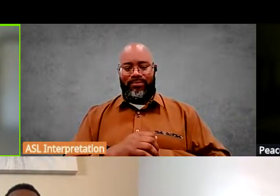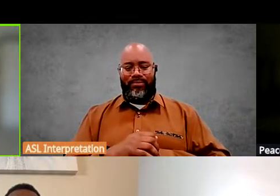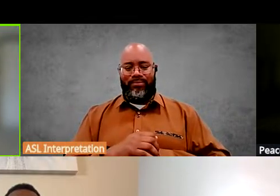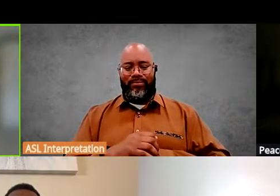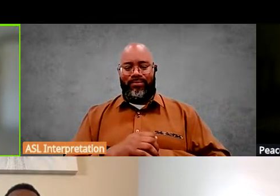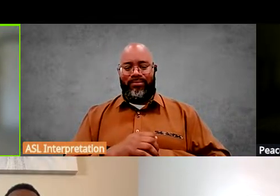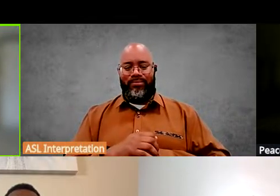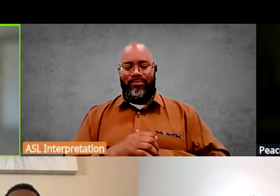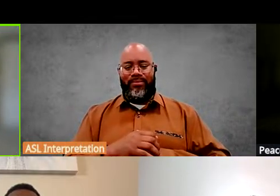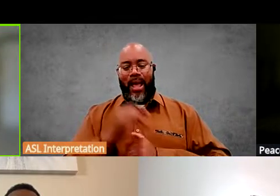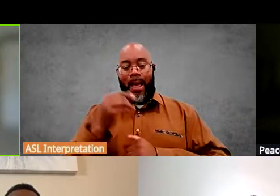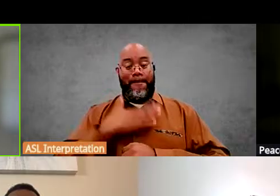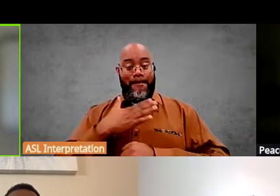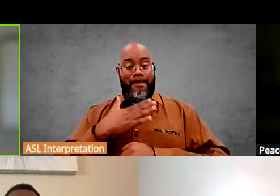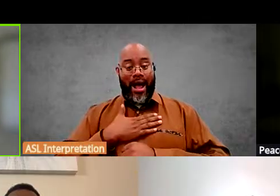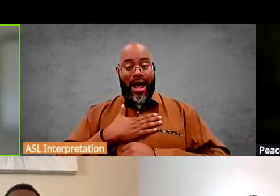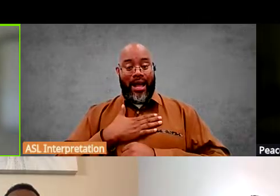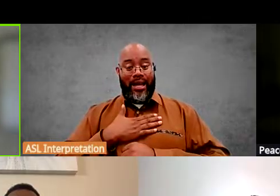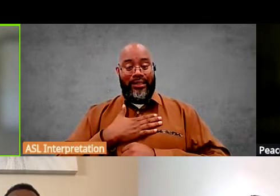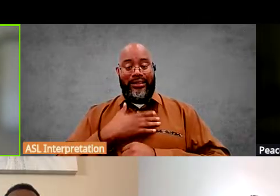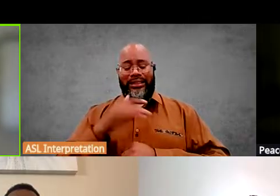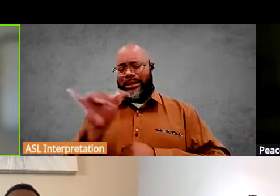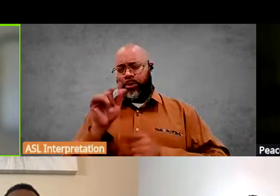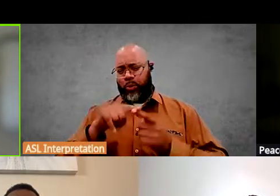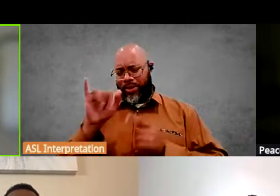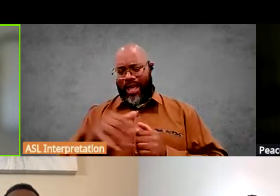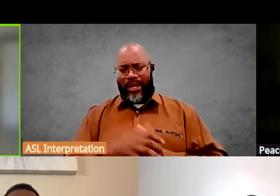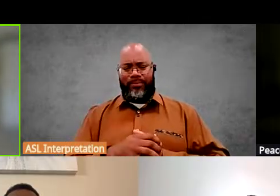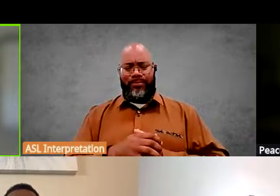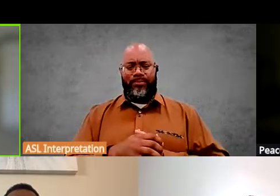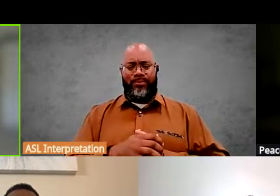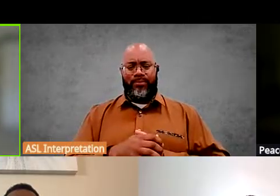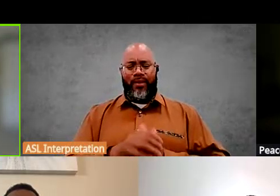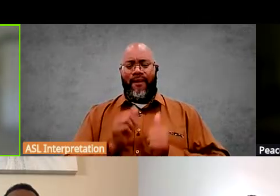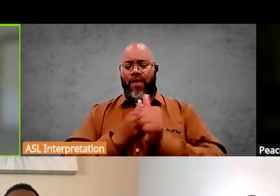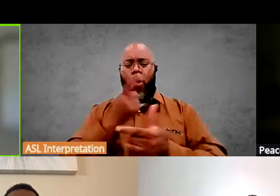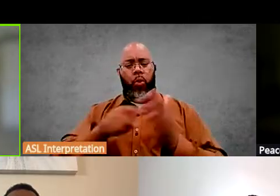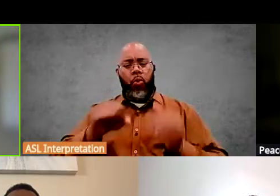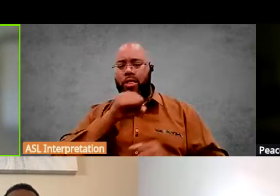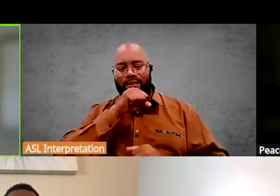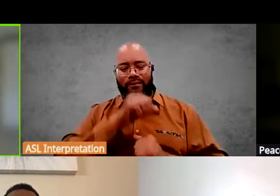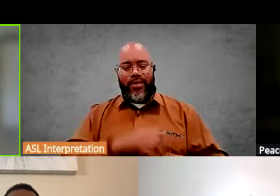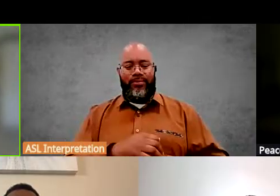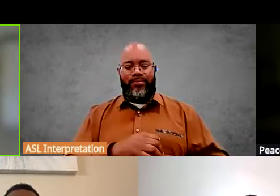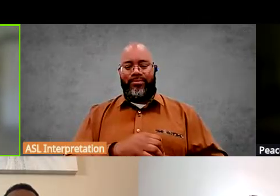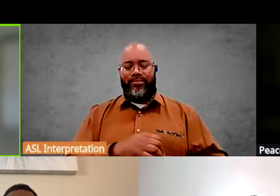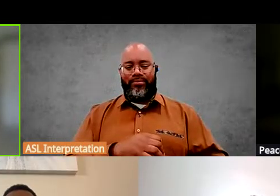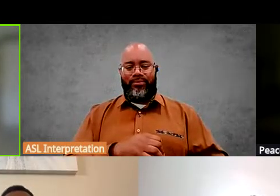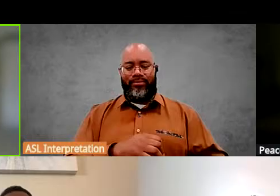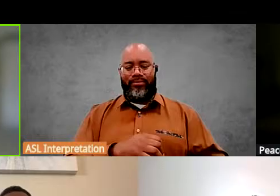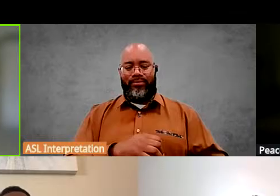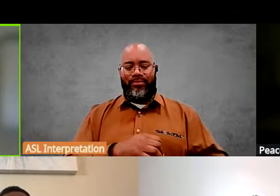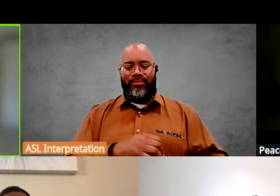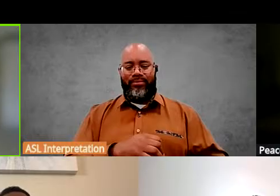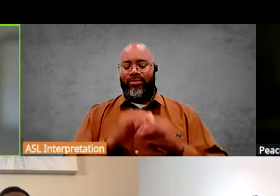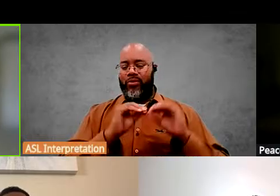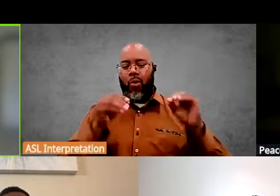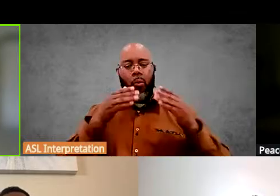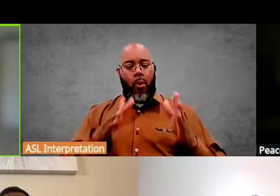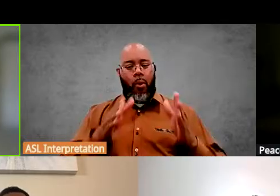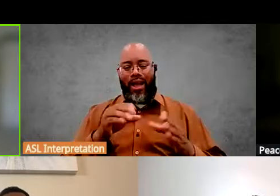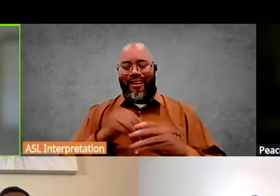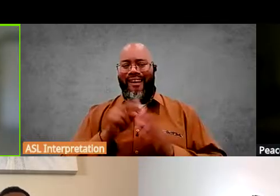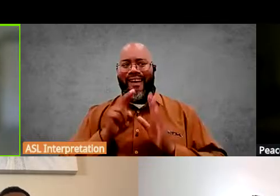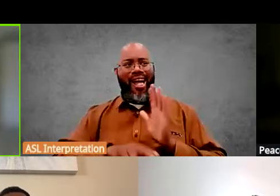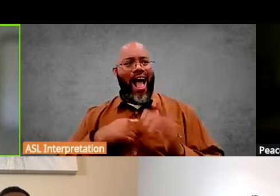And mine is absolutely similar to that. Follow what you love. Like there's no way in hell I